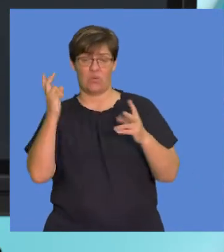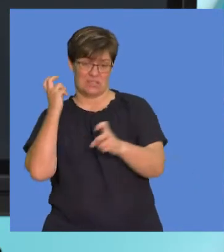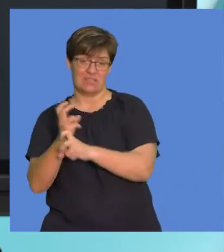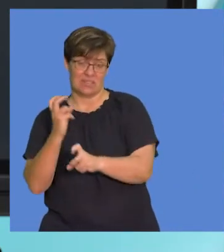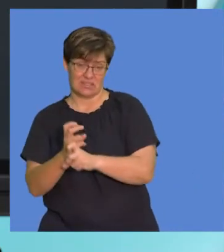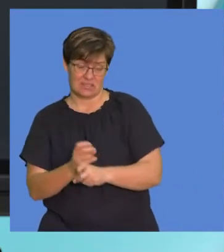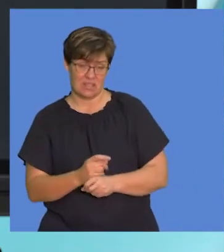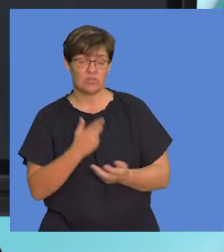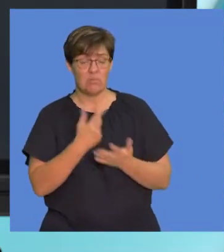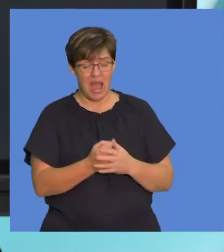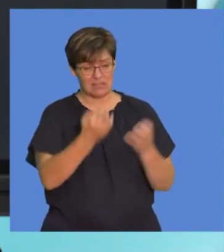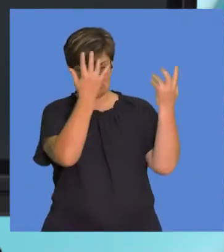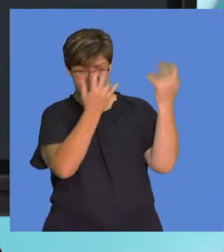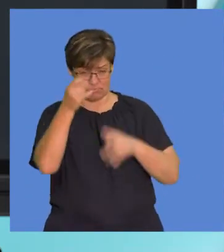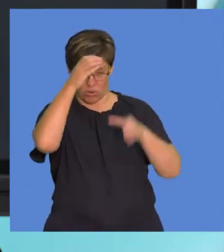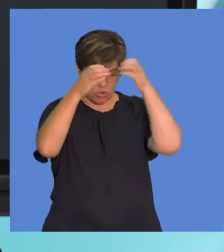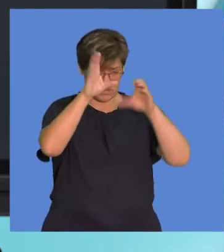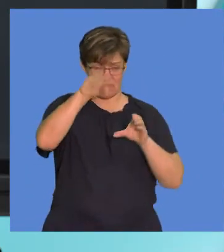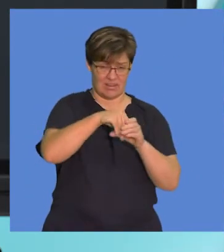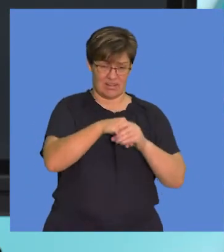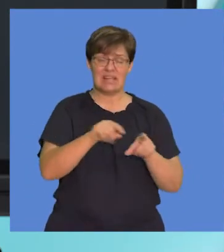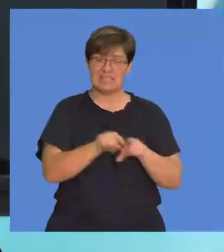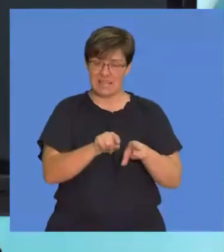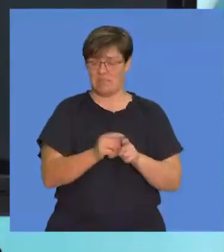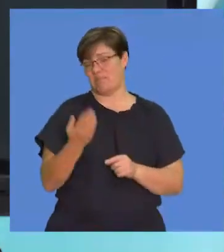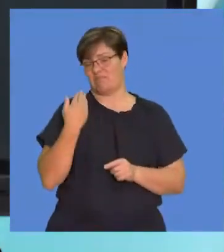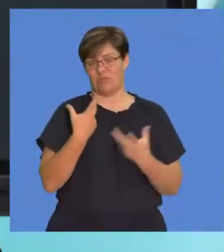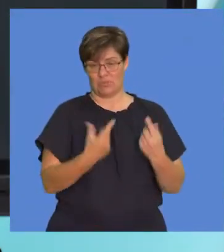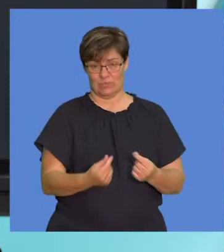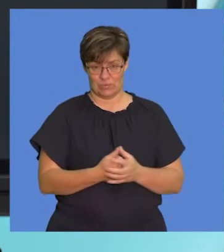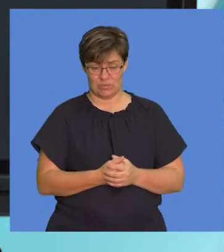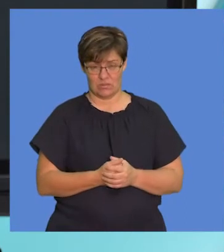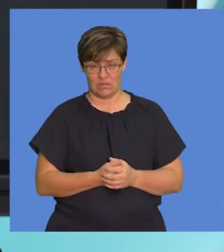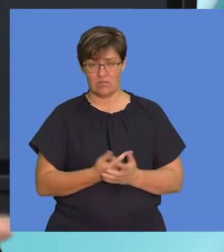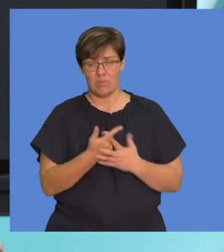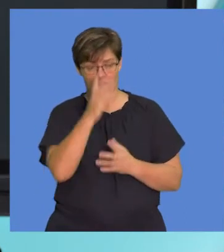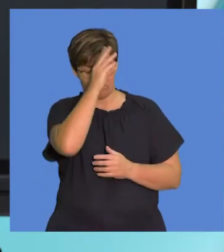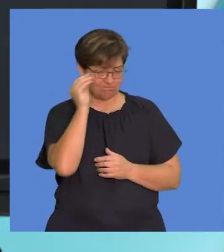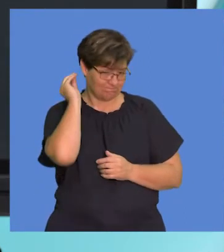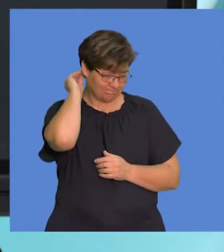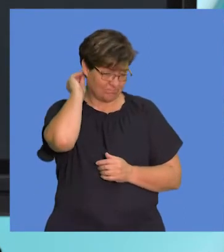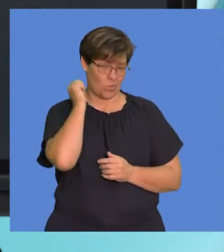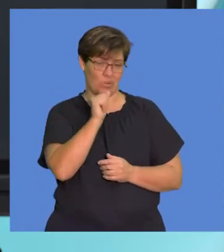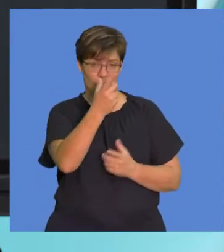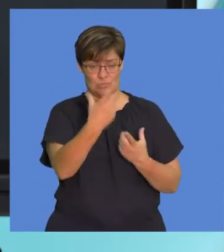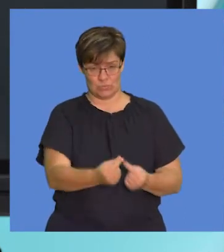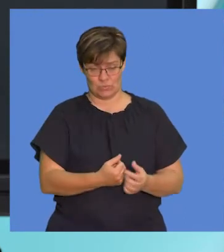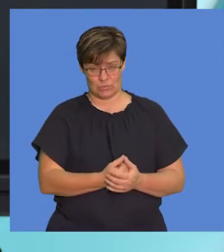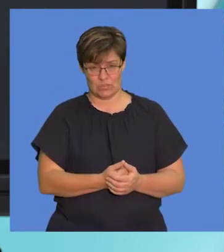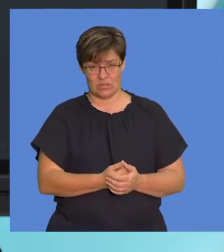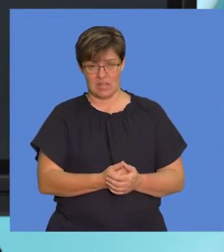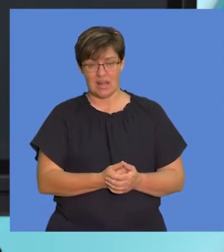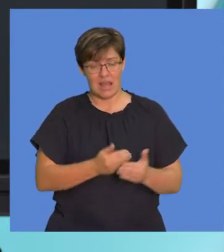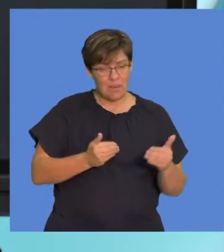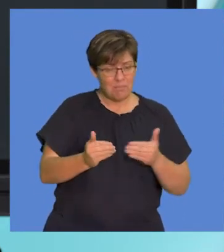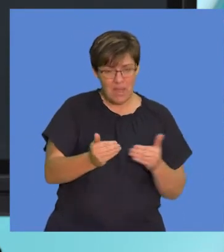of understanding. In some cases, you have to apply a number of concepts like we've done with the previous one. So you need to take that